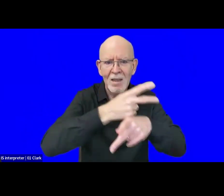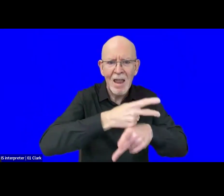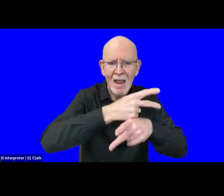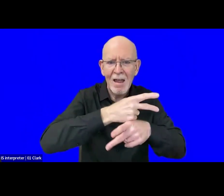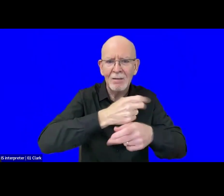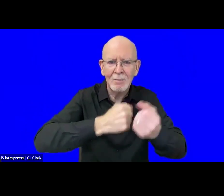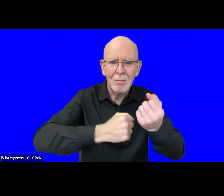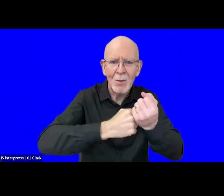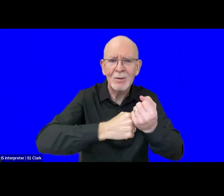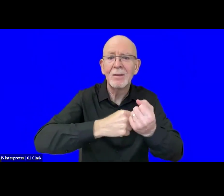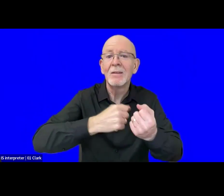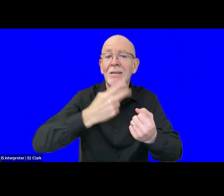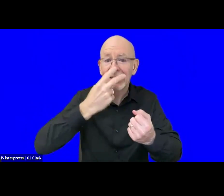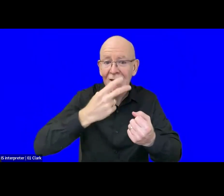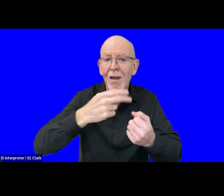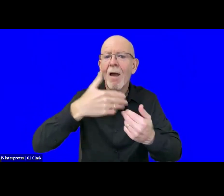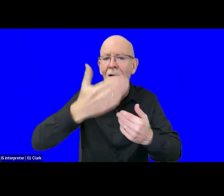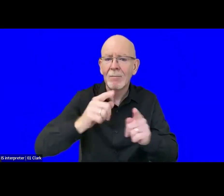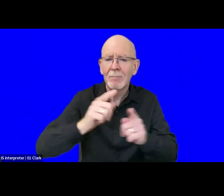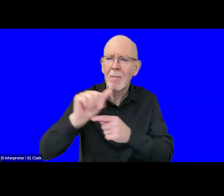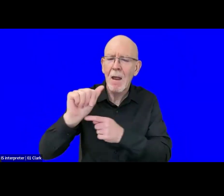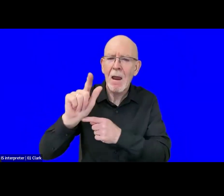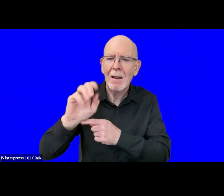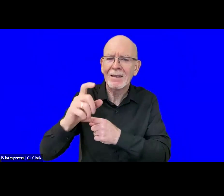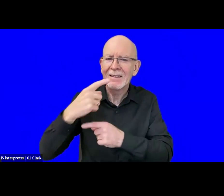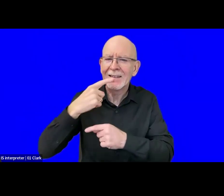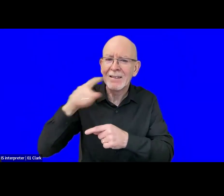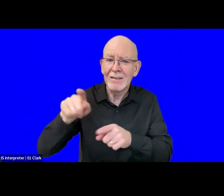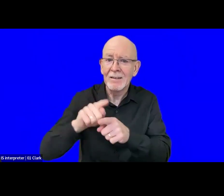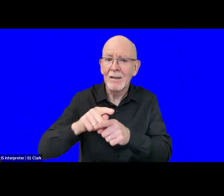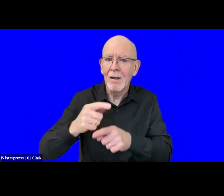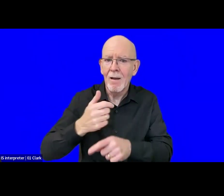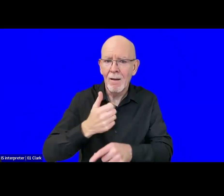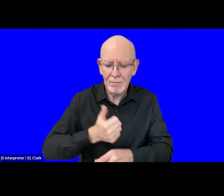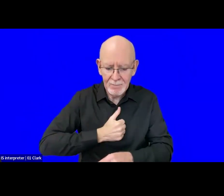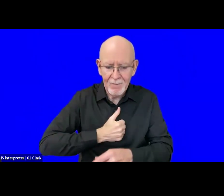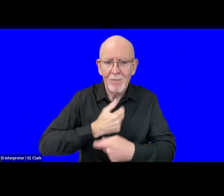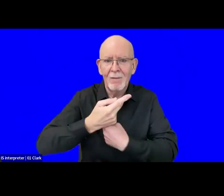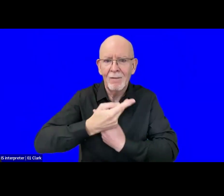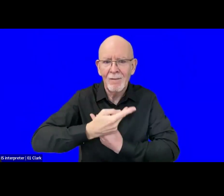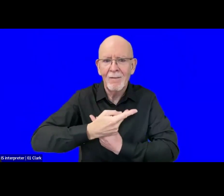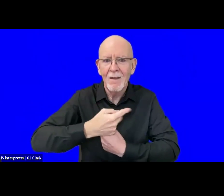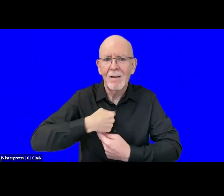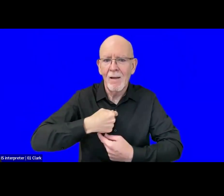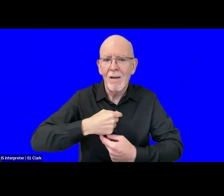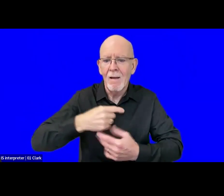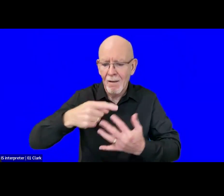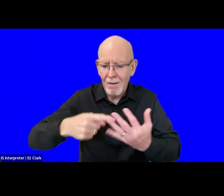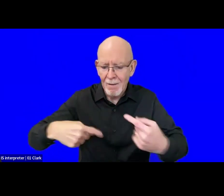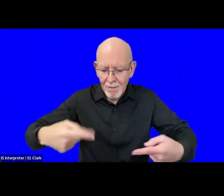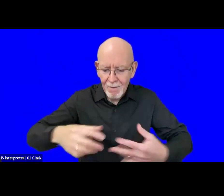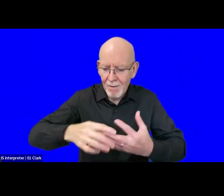devices, disability determination and assessment, and finally we will finish this series of seminars by disability cash benefits,